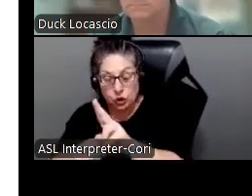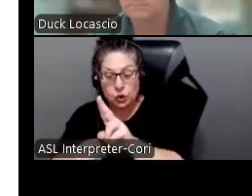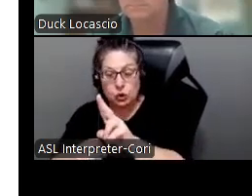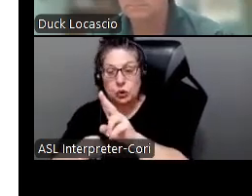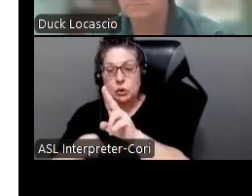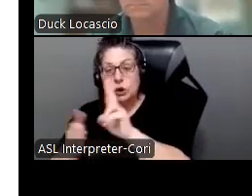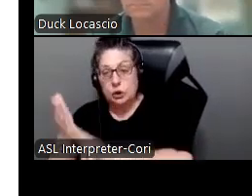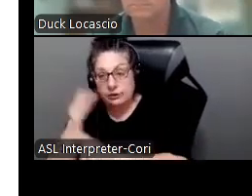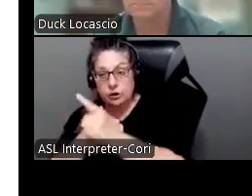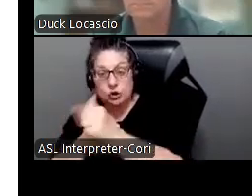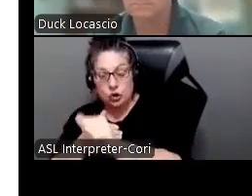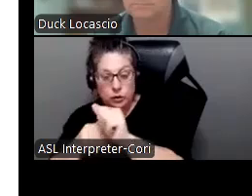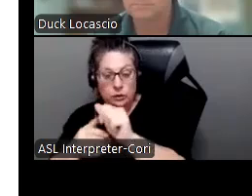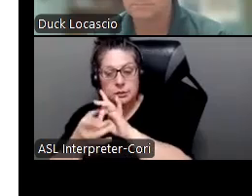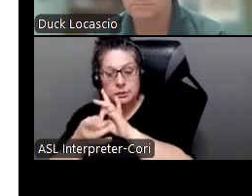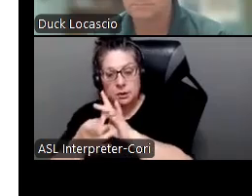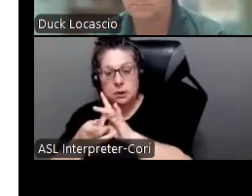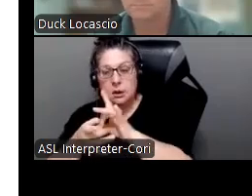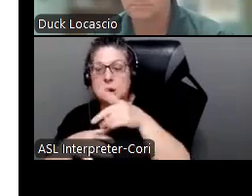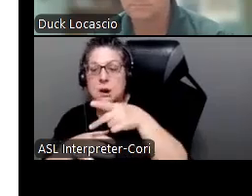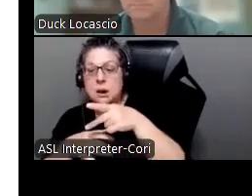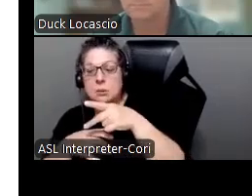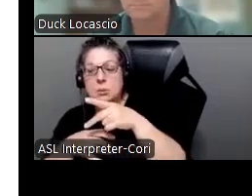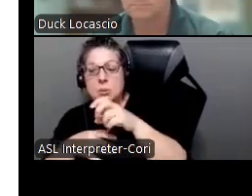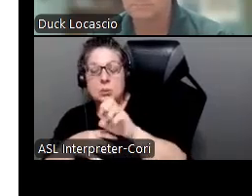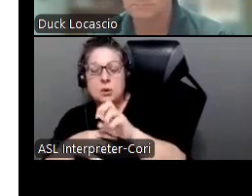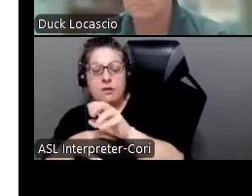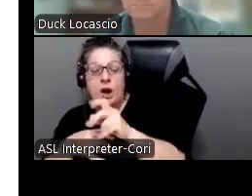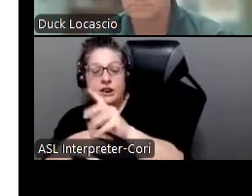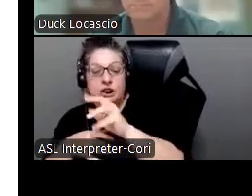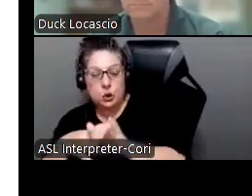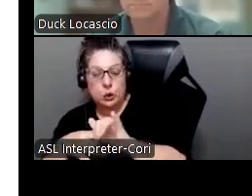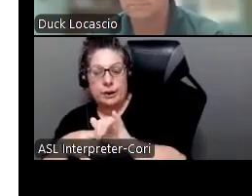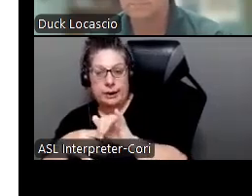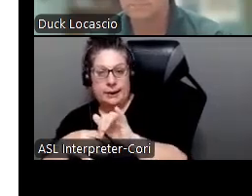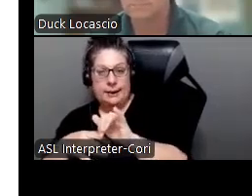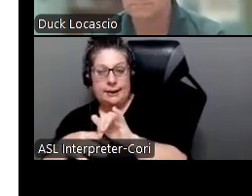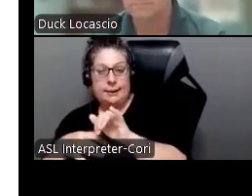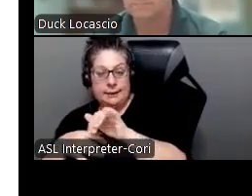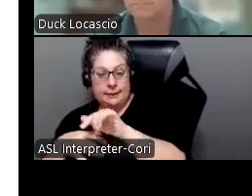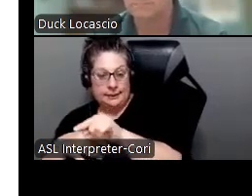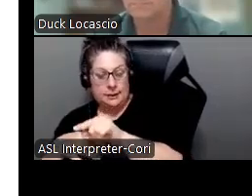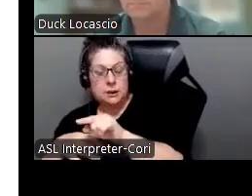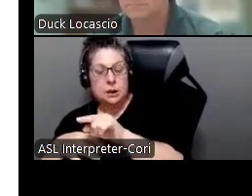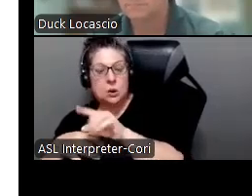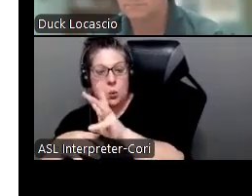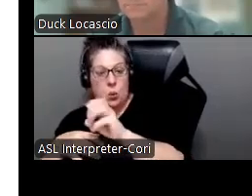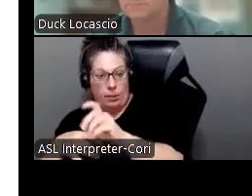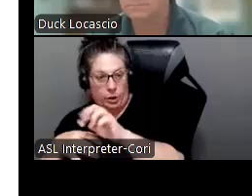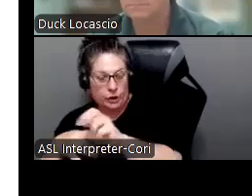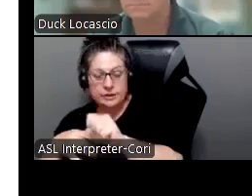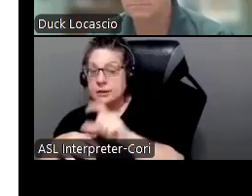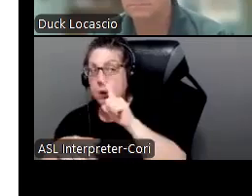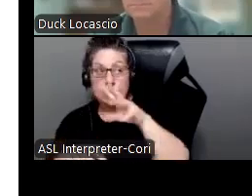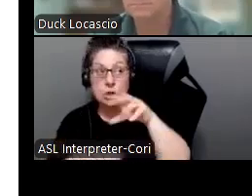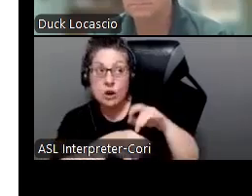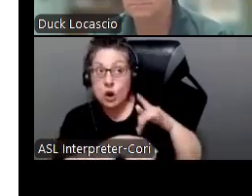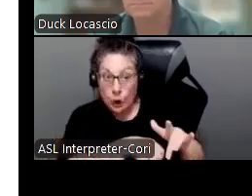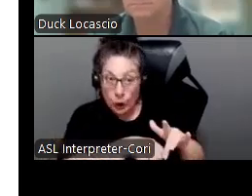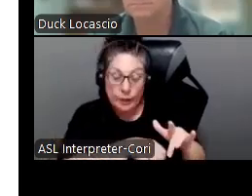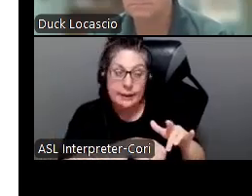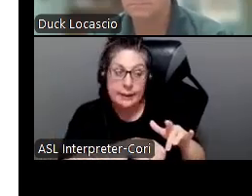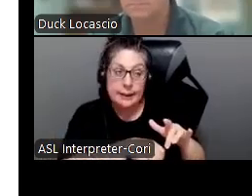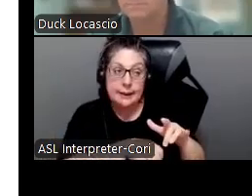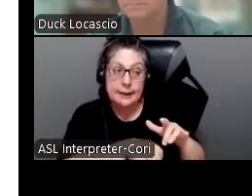Georgia on prothonotary warblers. And this is something that is not going to be in those early successional habitats, but is going to be in